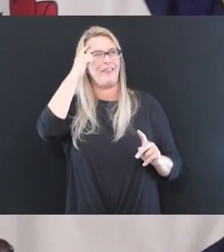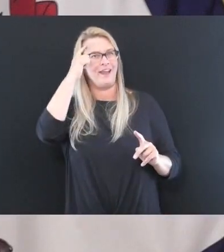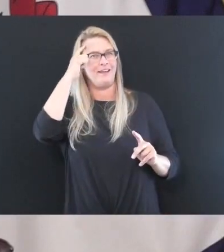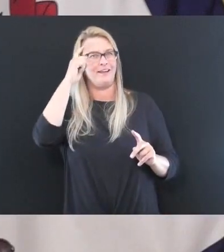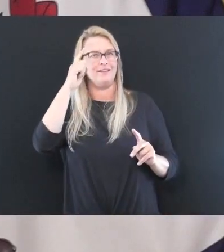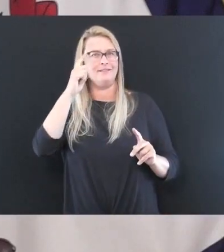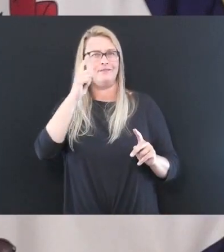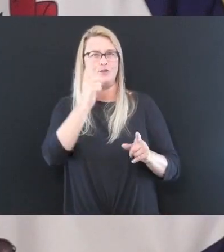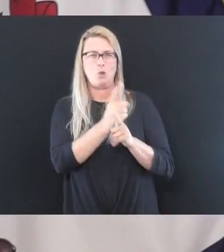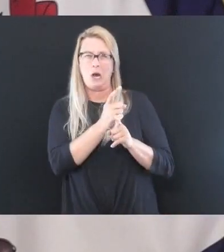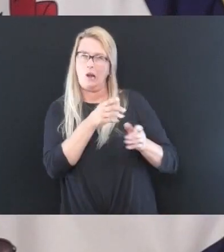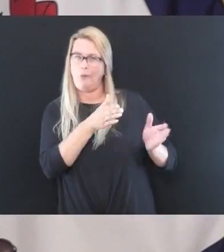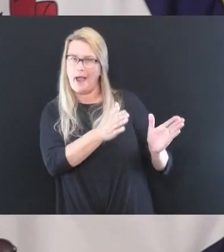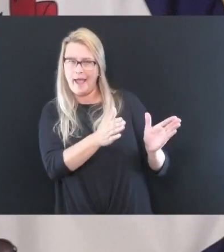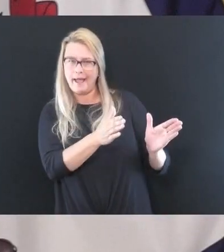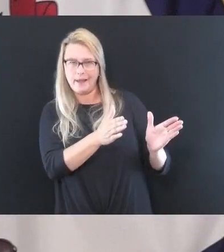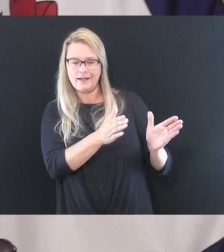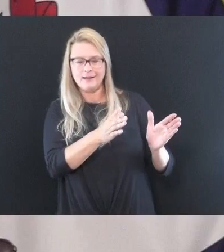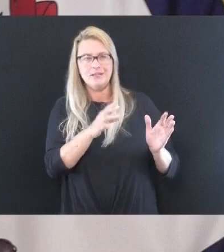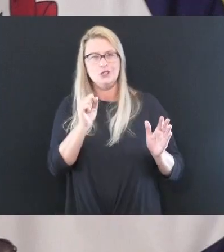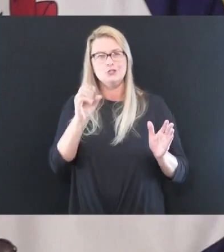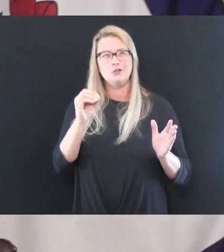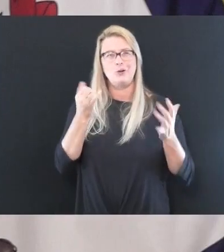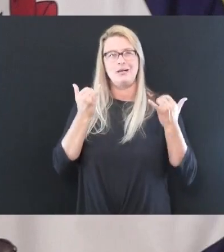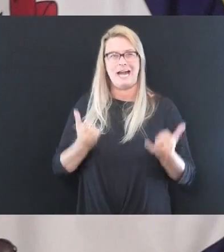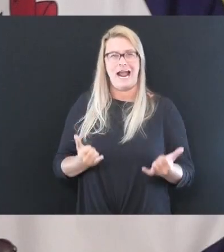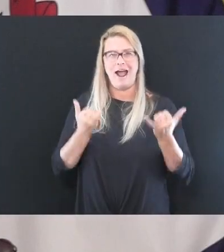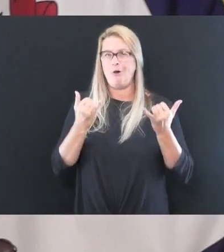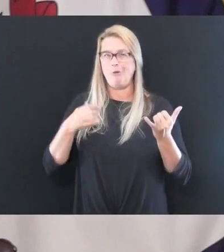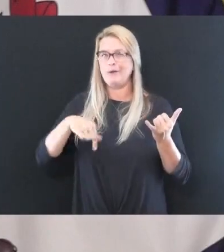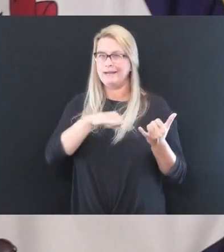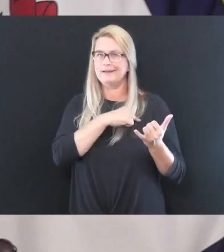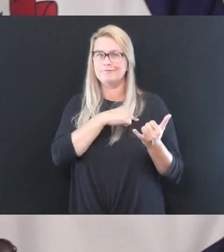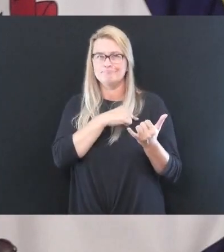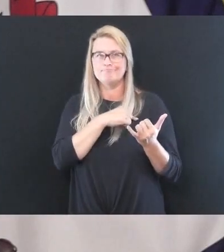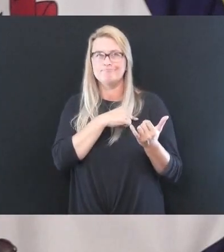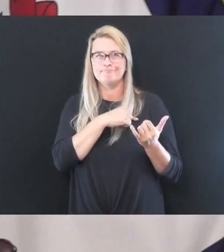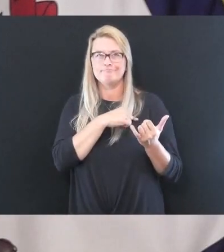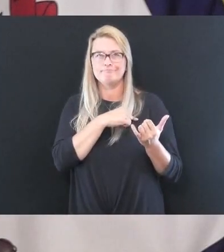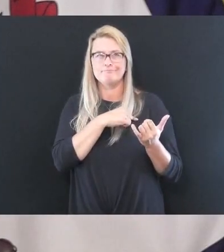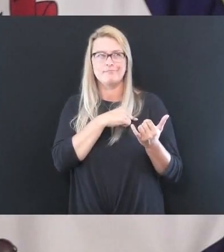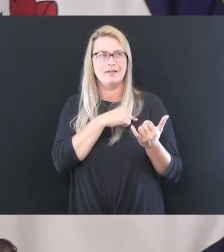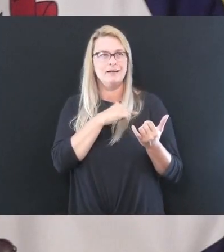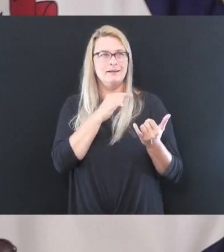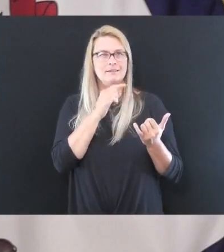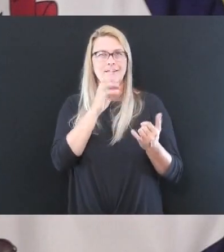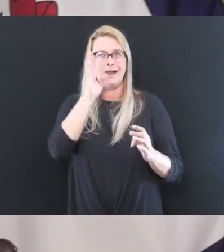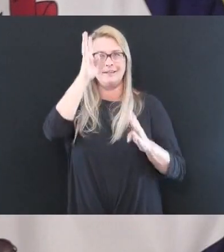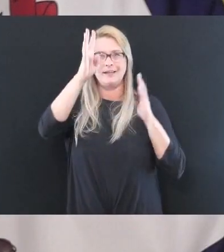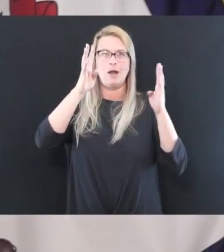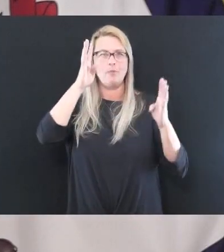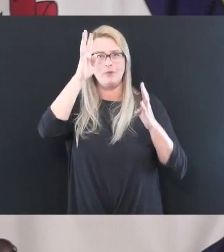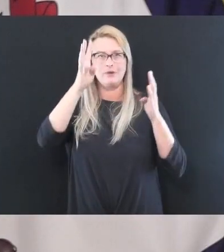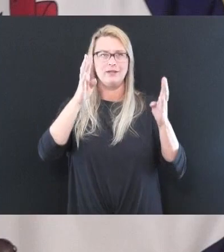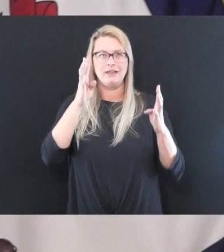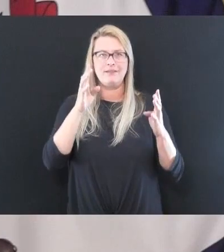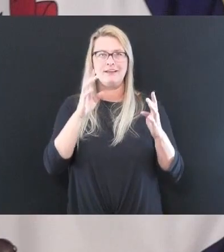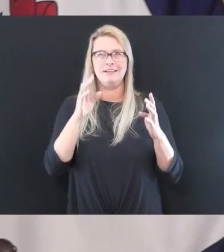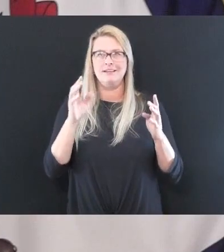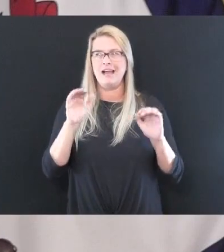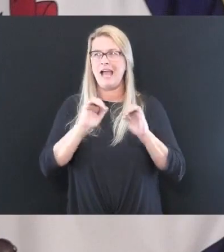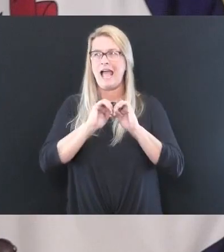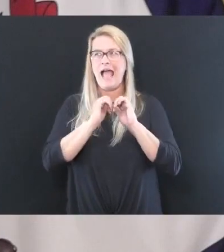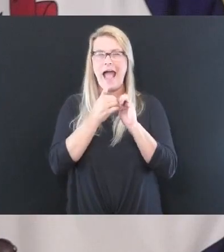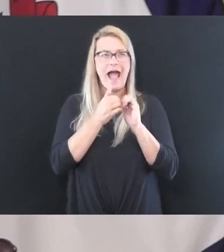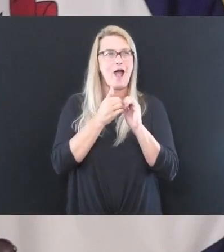way, and we could have come up with, someone came up with the idea of how